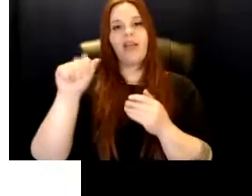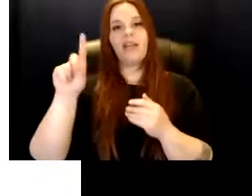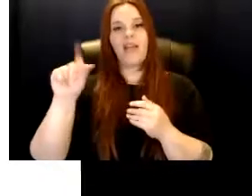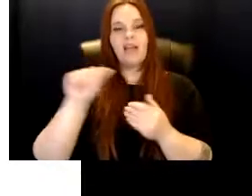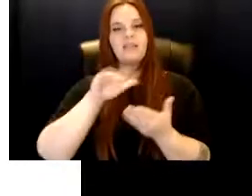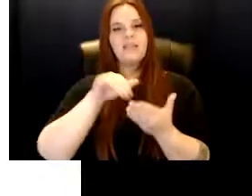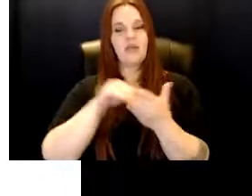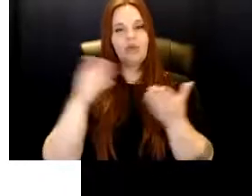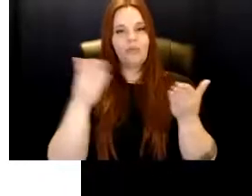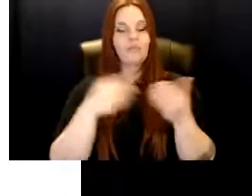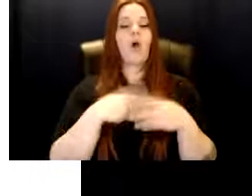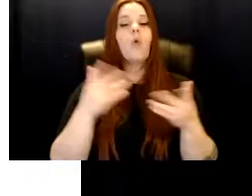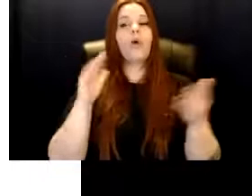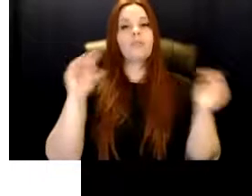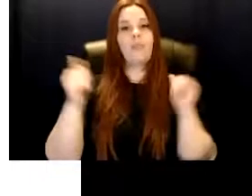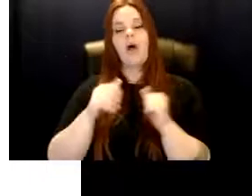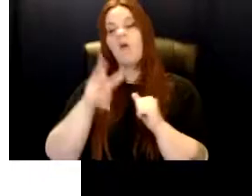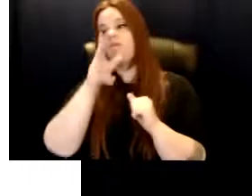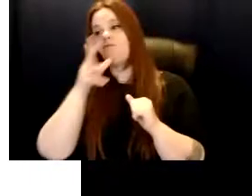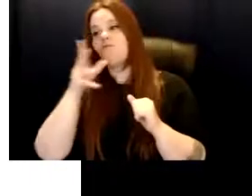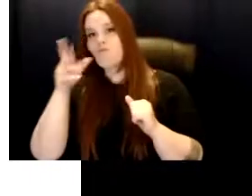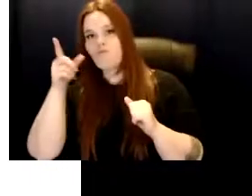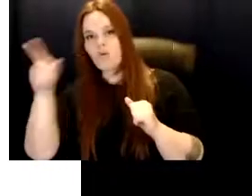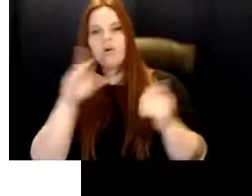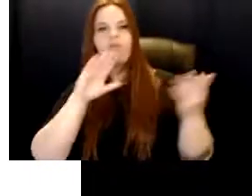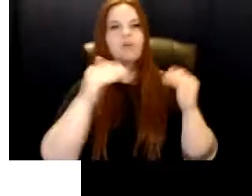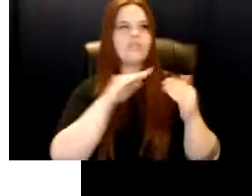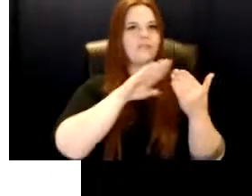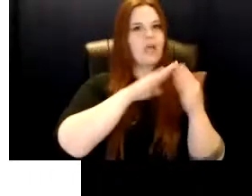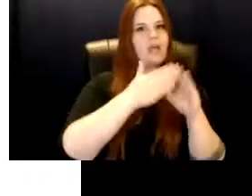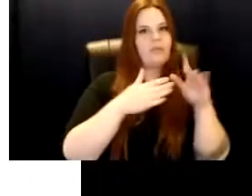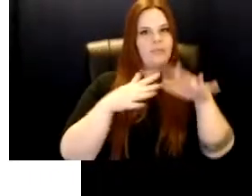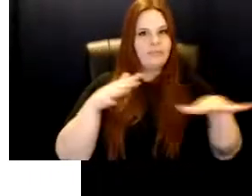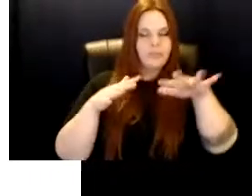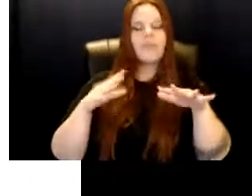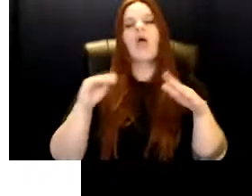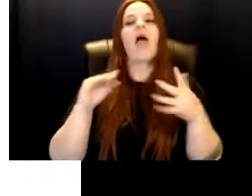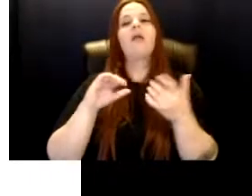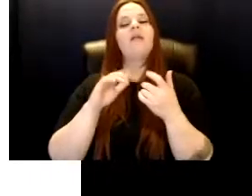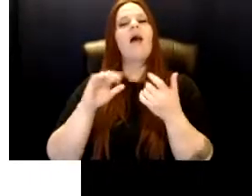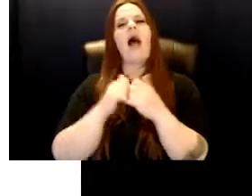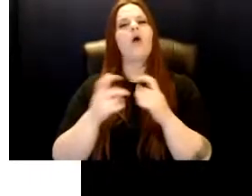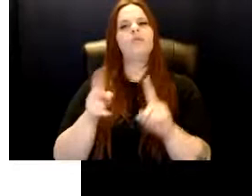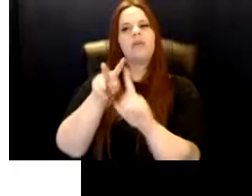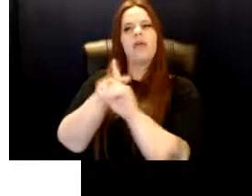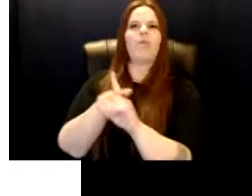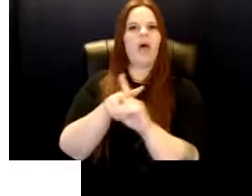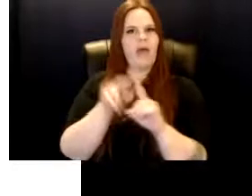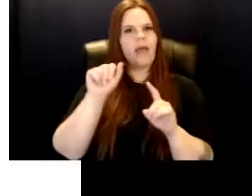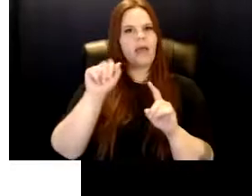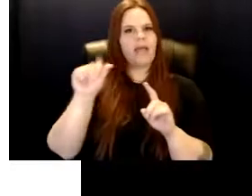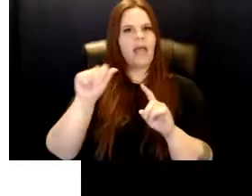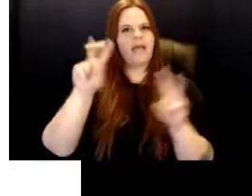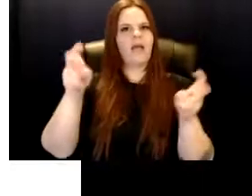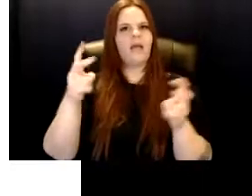impact of rural versus urban demographics in those local governments' endorsement and application of the ADA Title II regs? How can